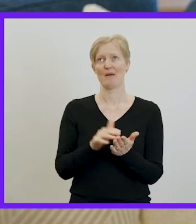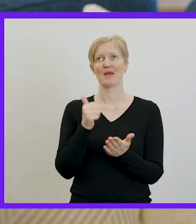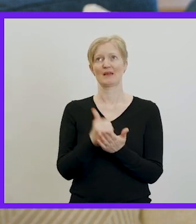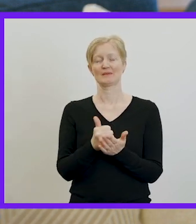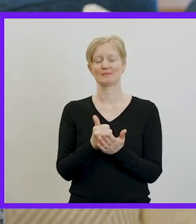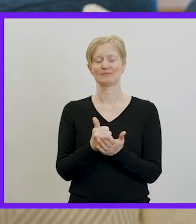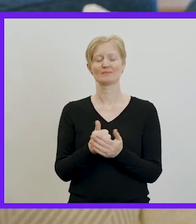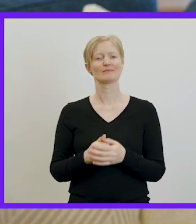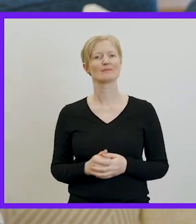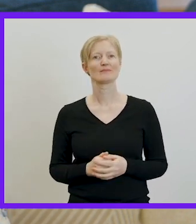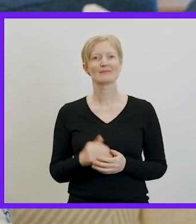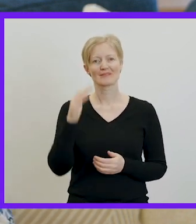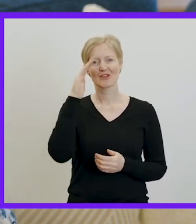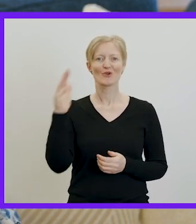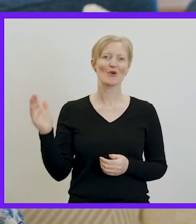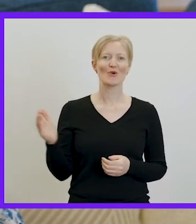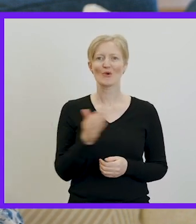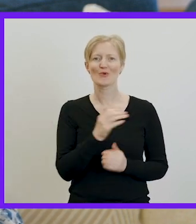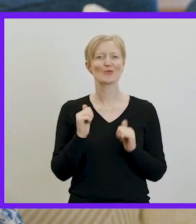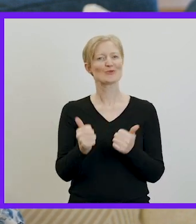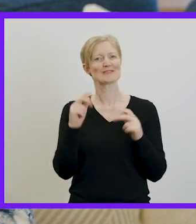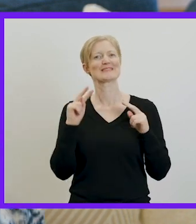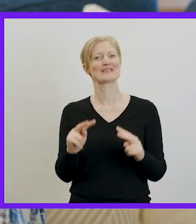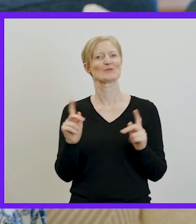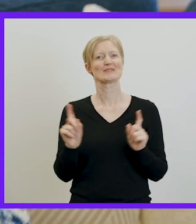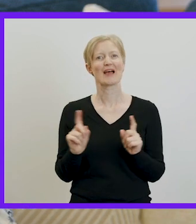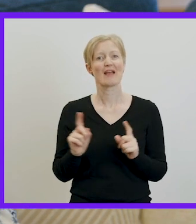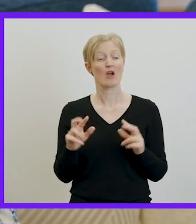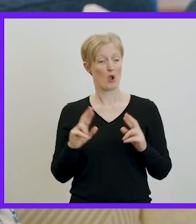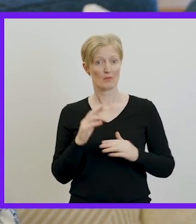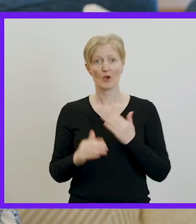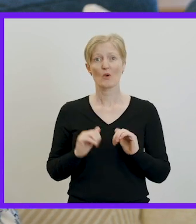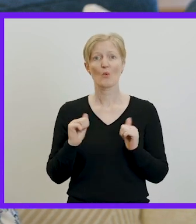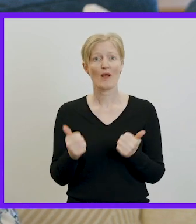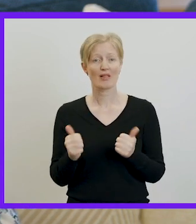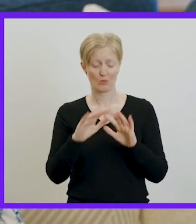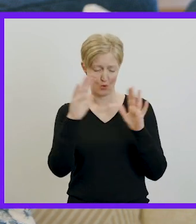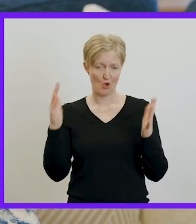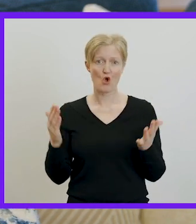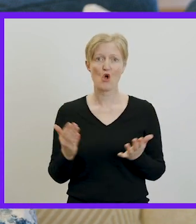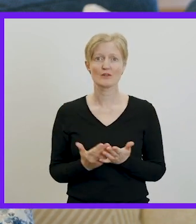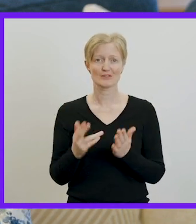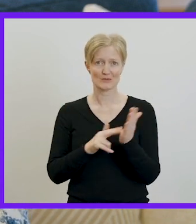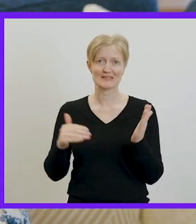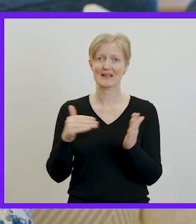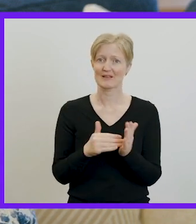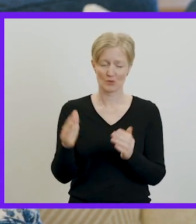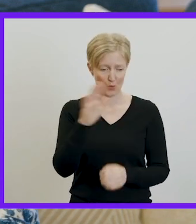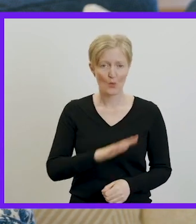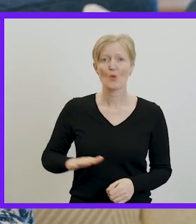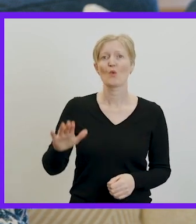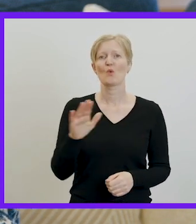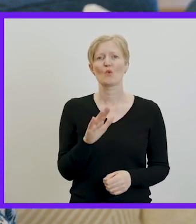amen. Well, kia ora e te whanau, it is so good to see you today. Hope you're doing well wherever you are around the world and around New